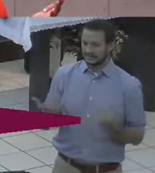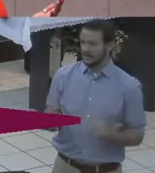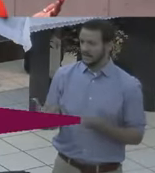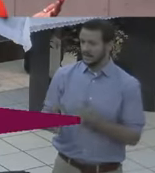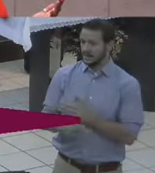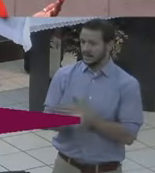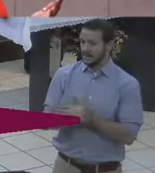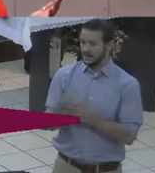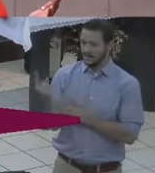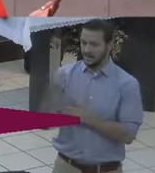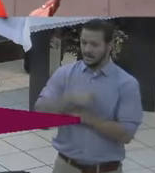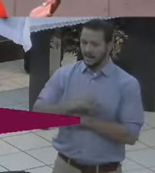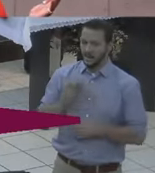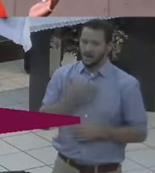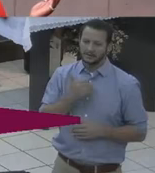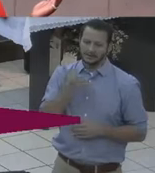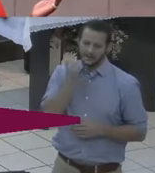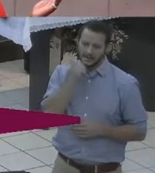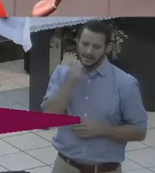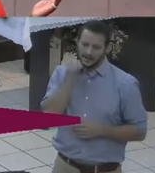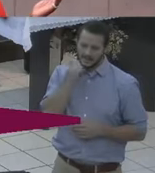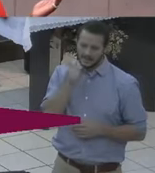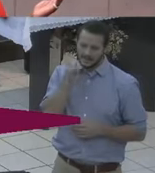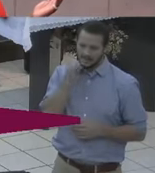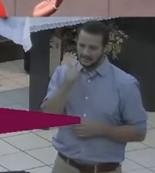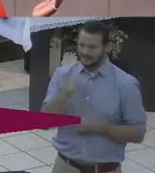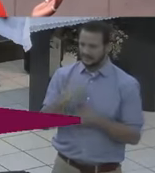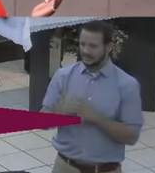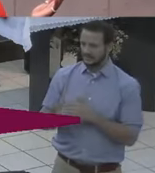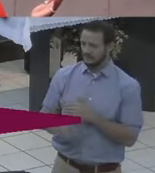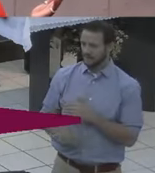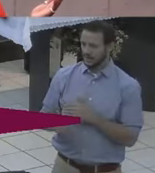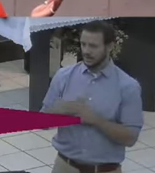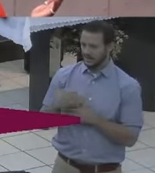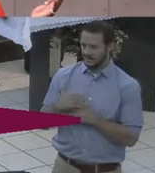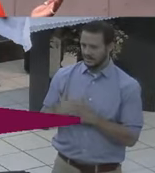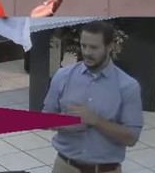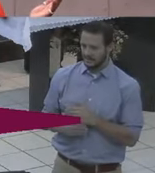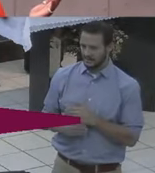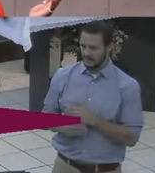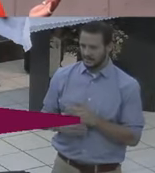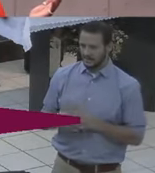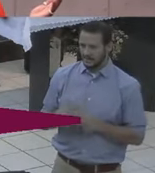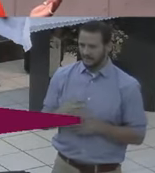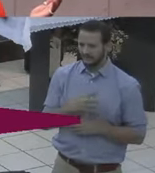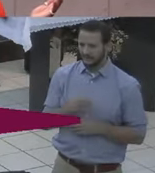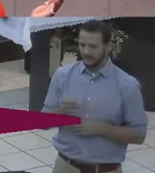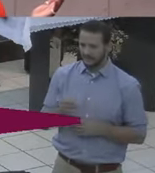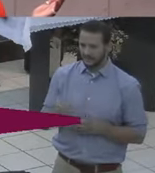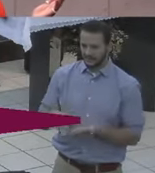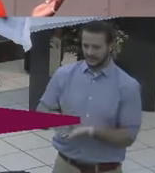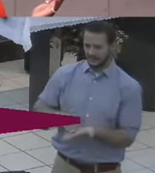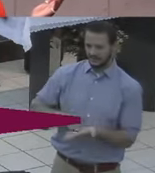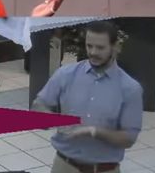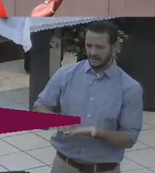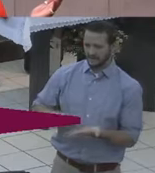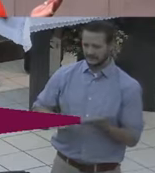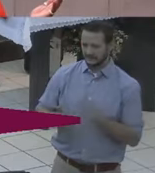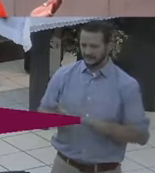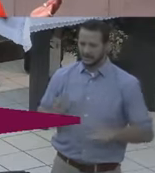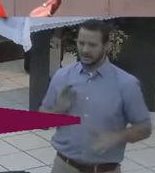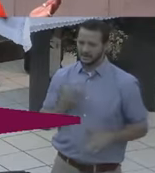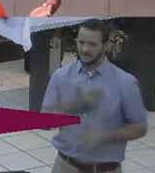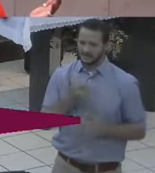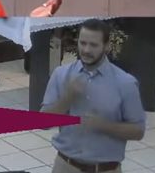This day our daily bread, and forgive